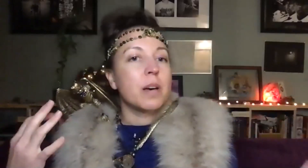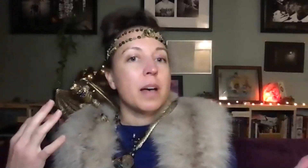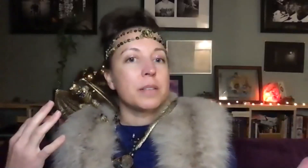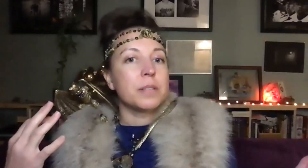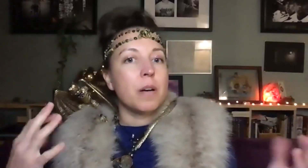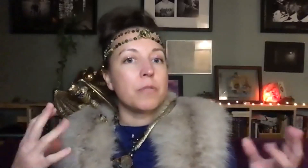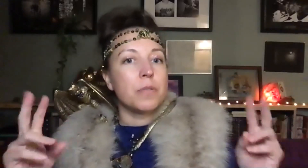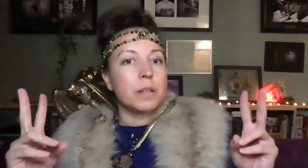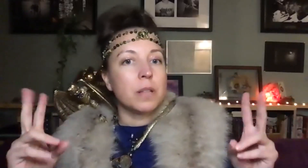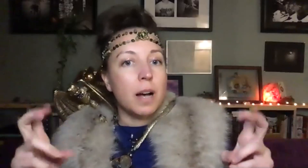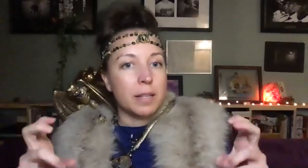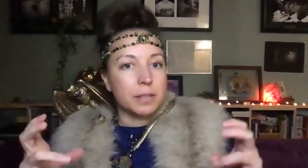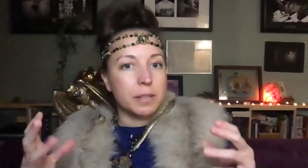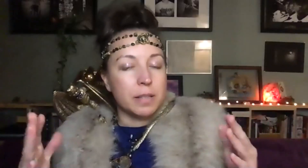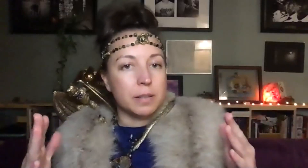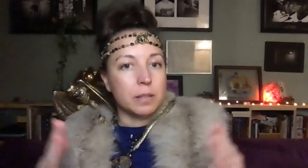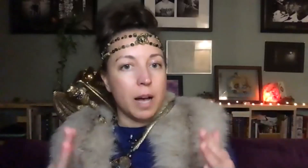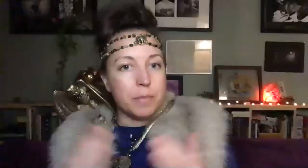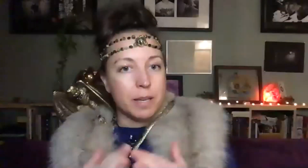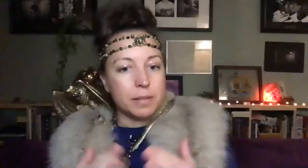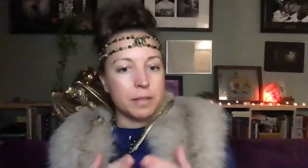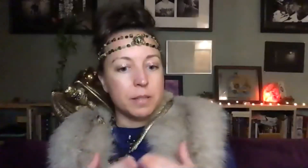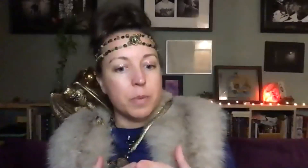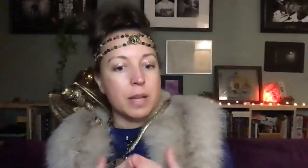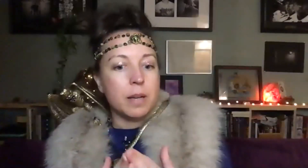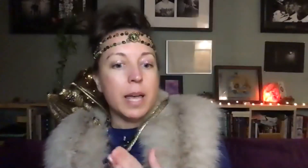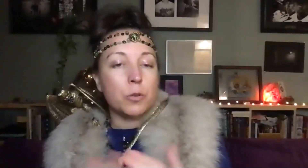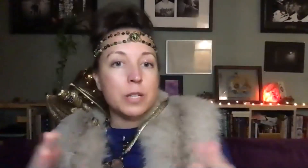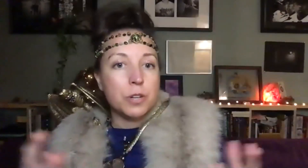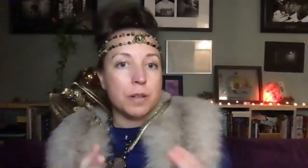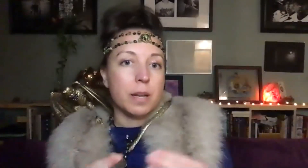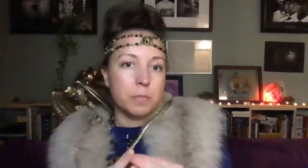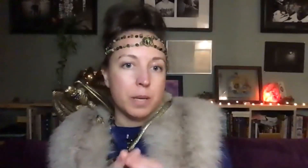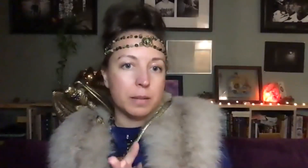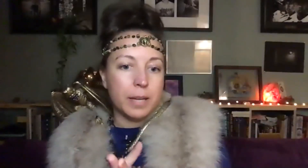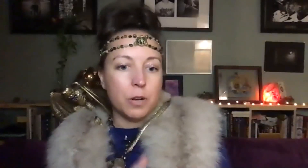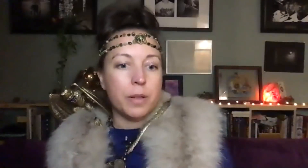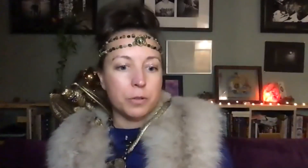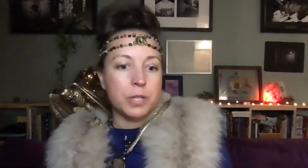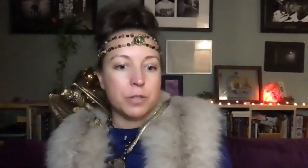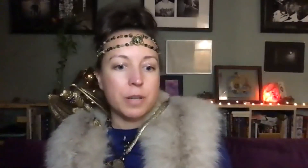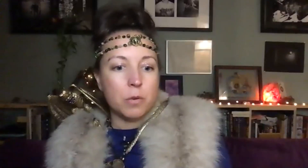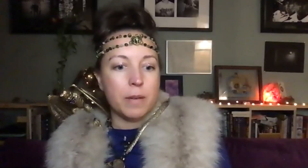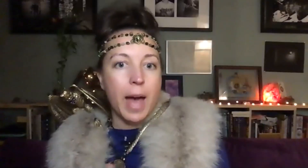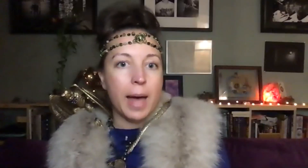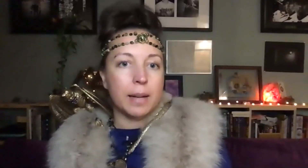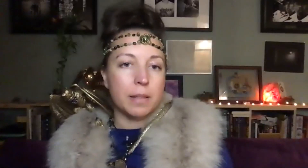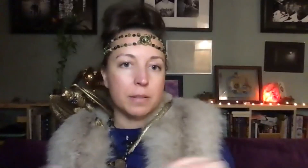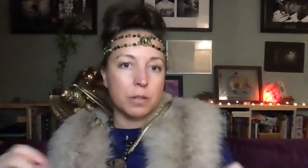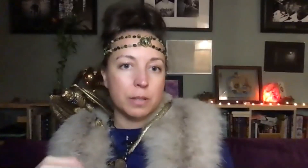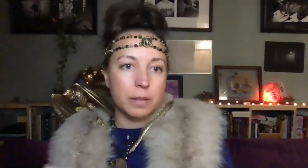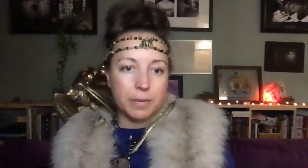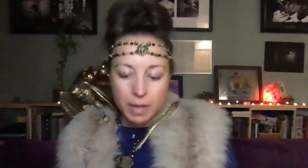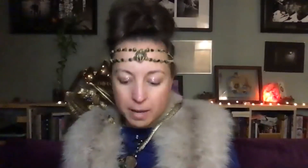is because of the loss is a lot, because this has been a creature that has been like no other creature that you have had in